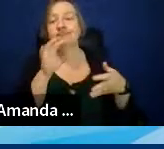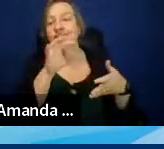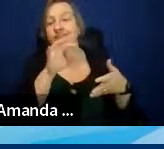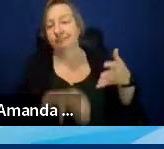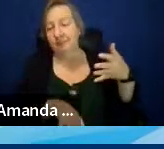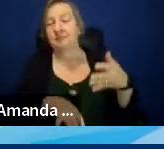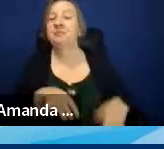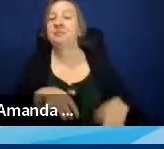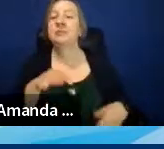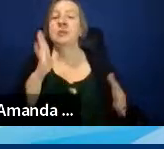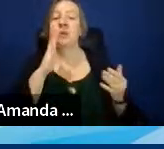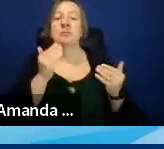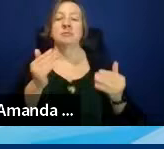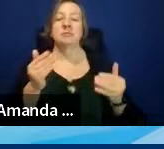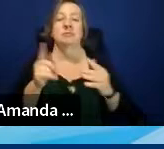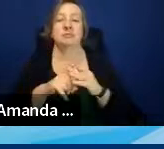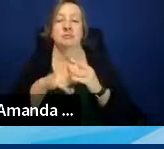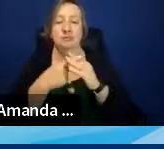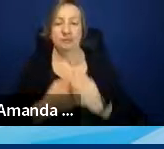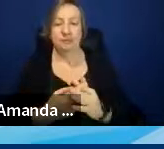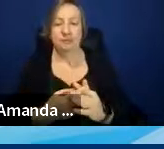ahead and get started